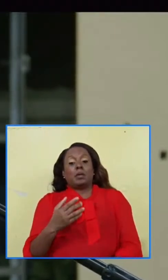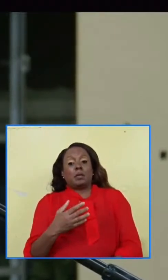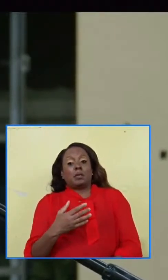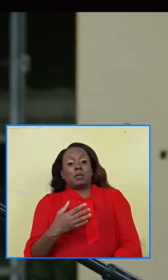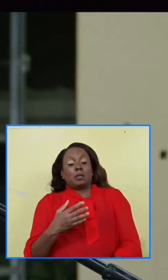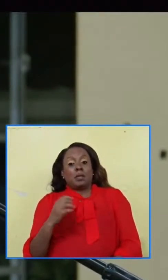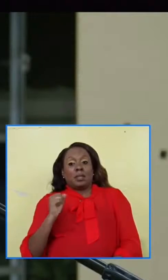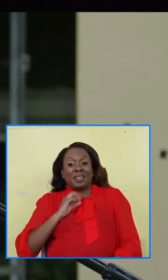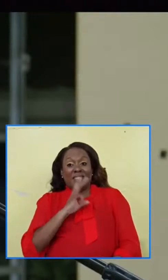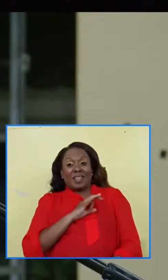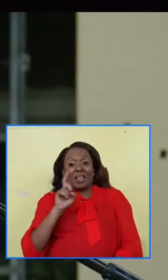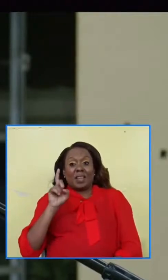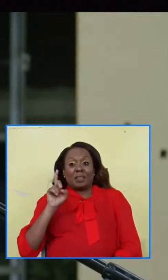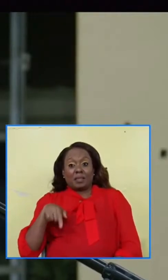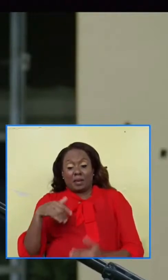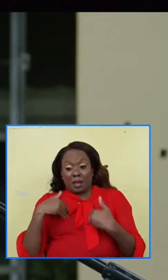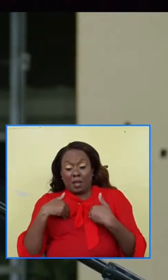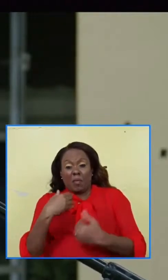pay in their contributions,